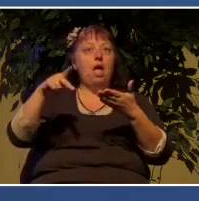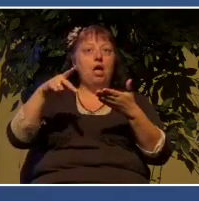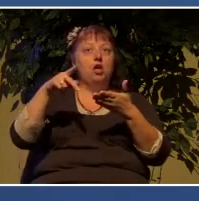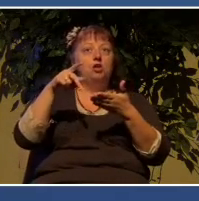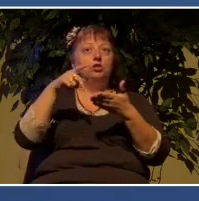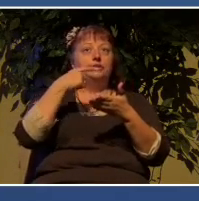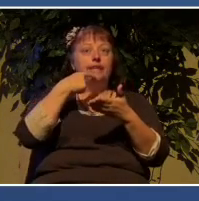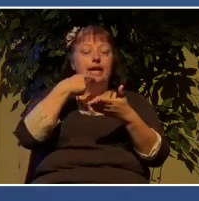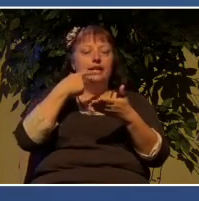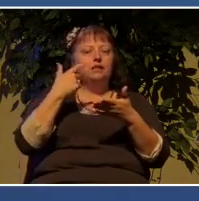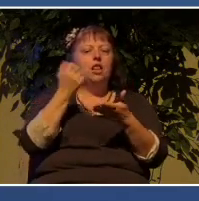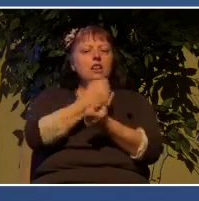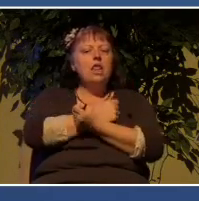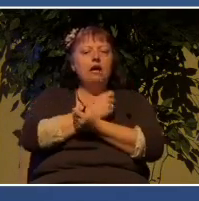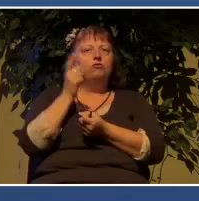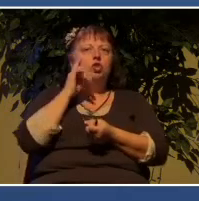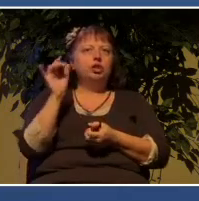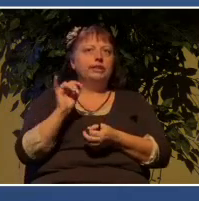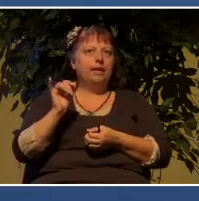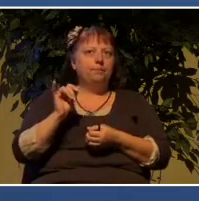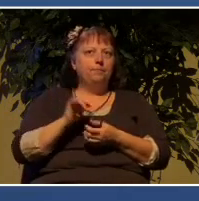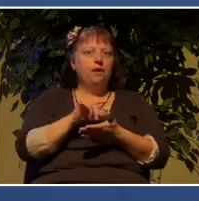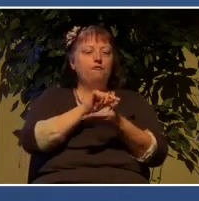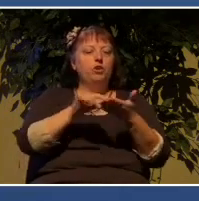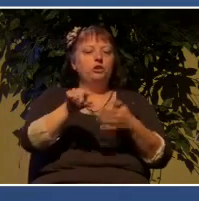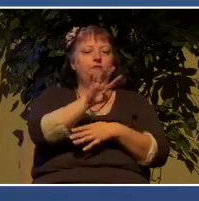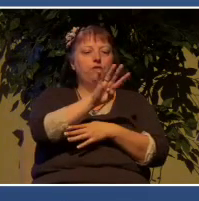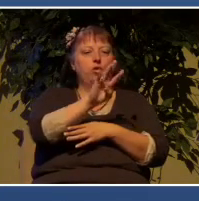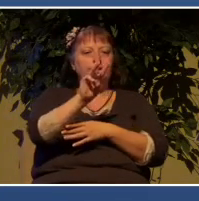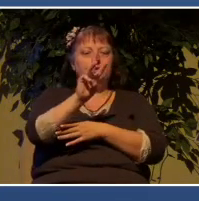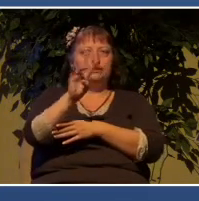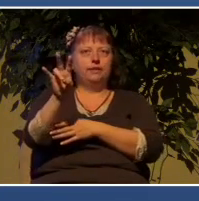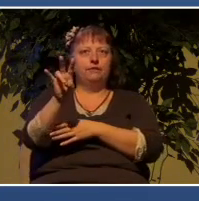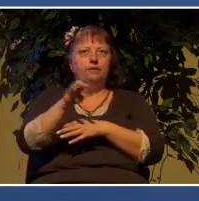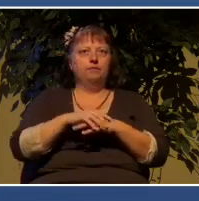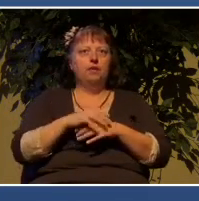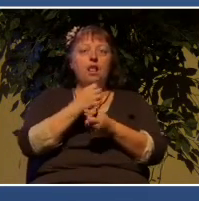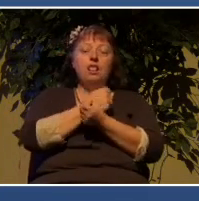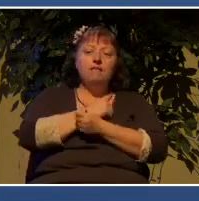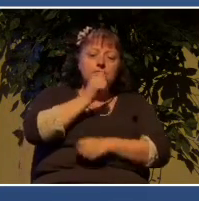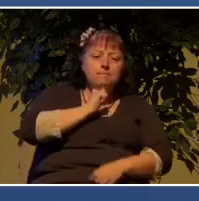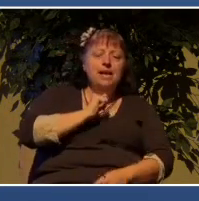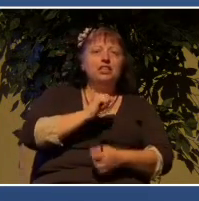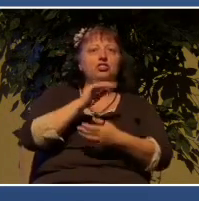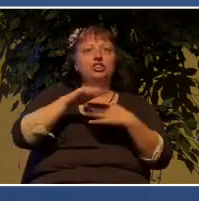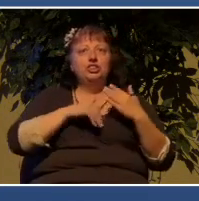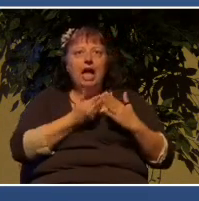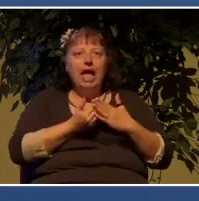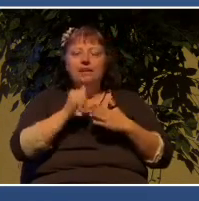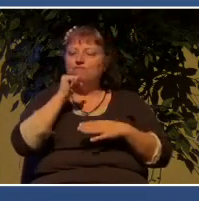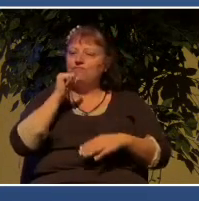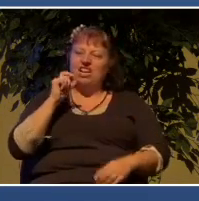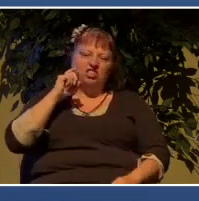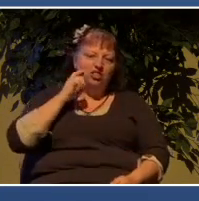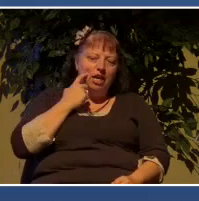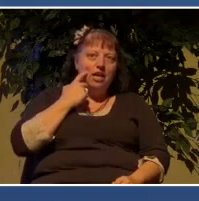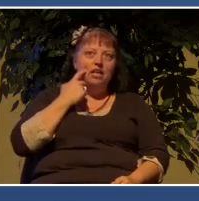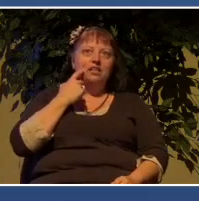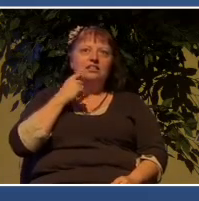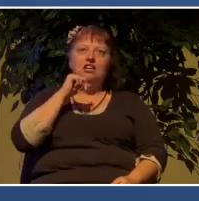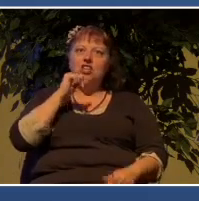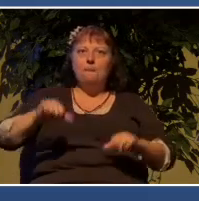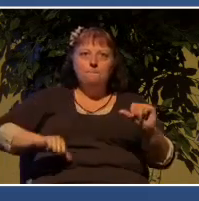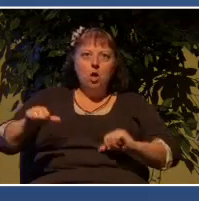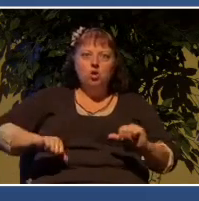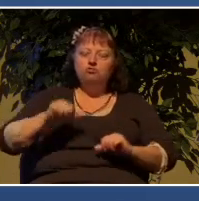goes on, verses 4, 6, and 7 again. Love is patient, love is kind, it does not envy, it does not boast,